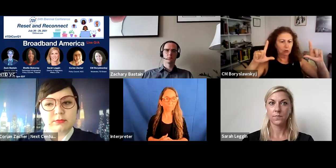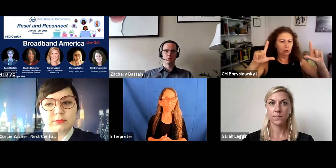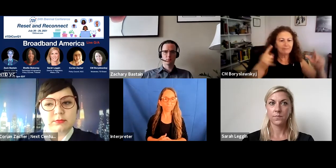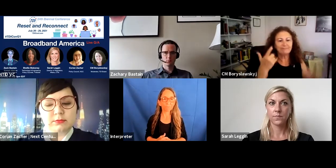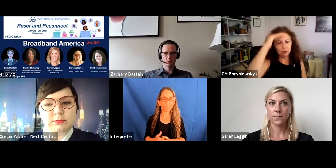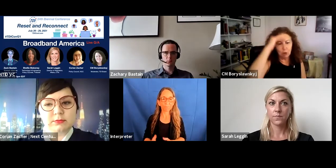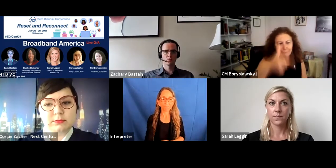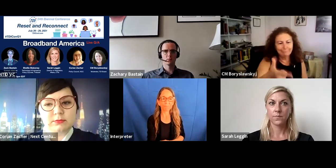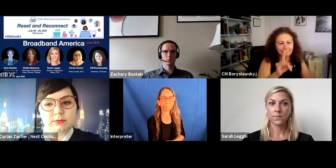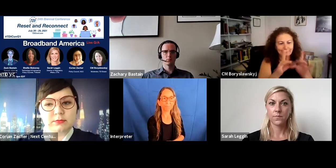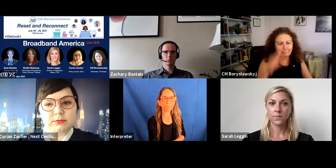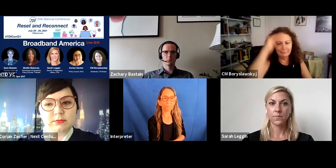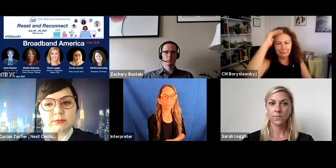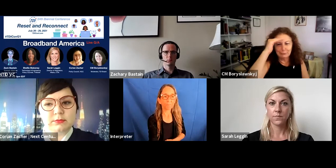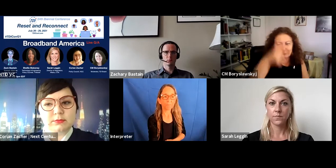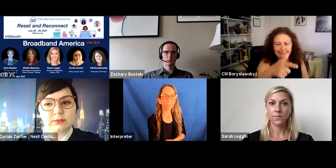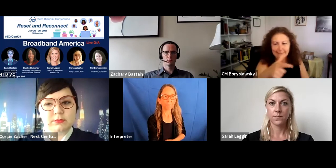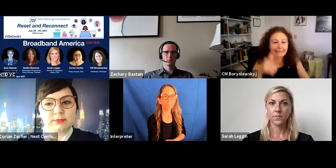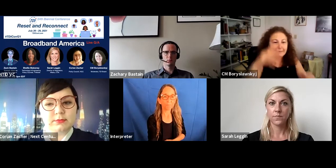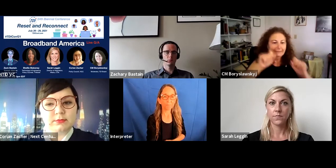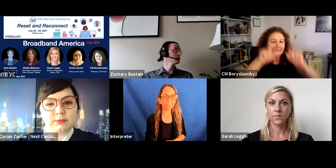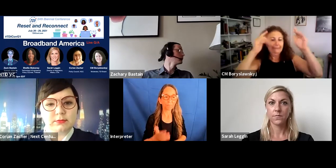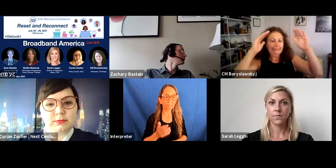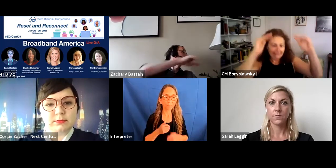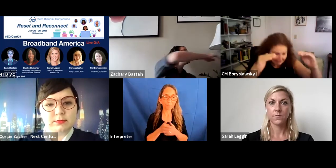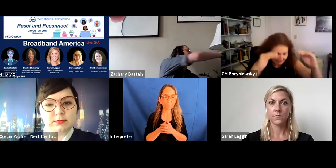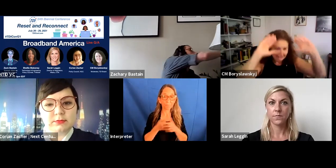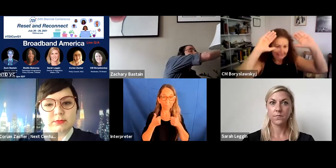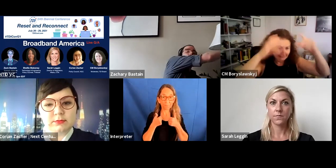this interpreter as well. Do you mind stepping up? Yep, perfect.